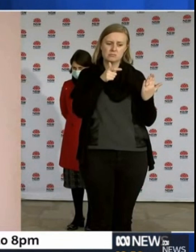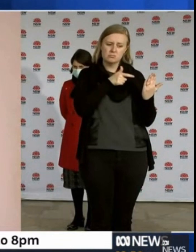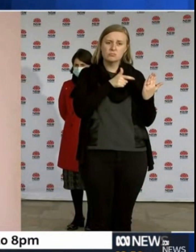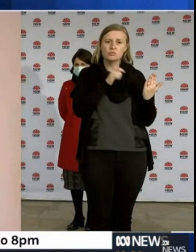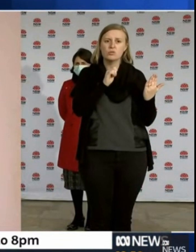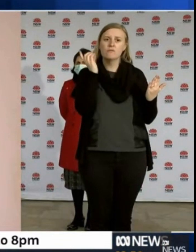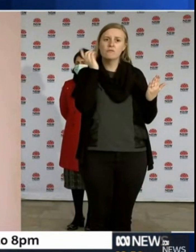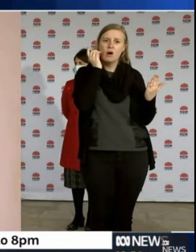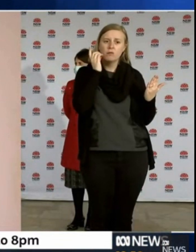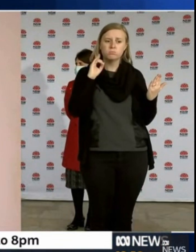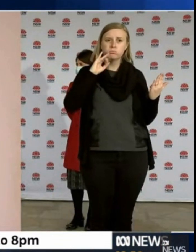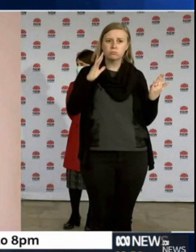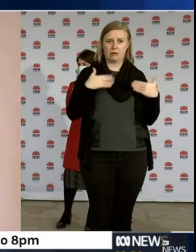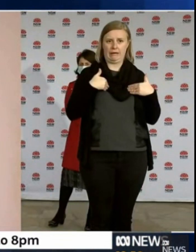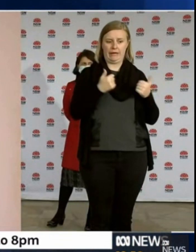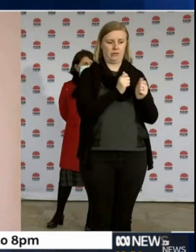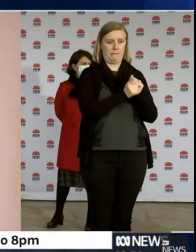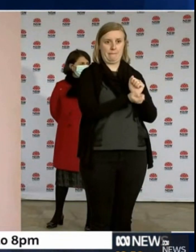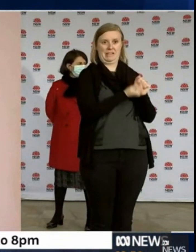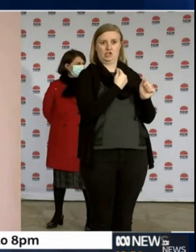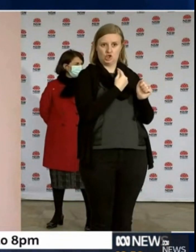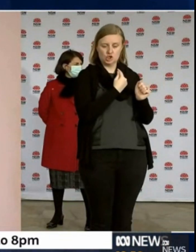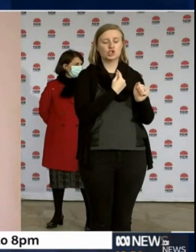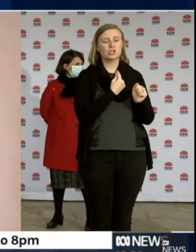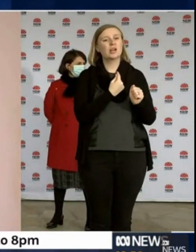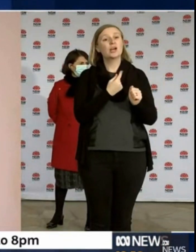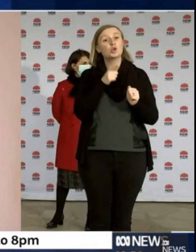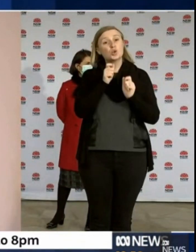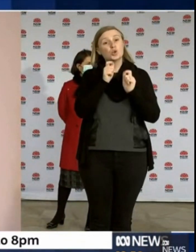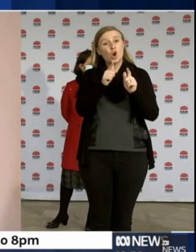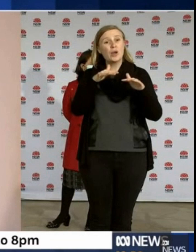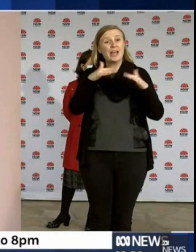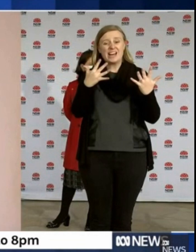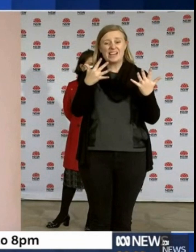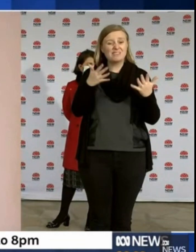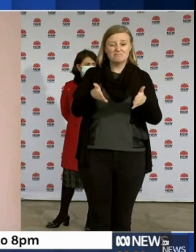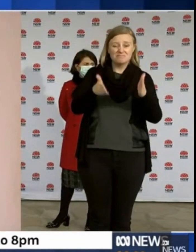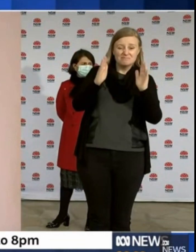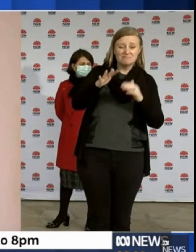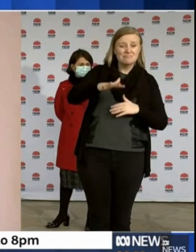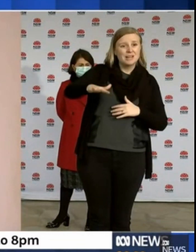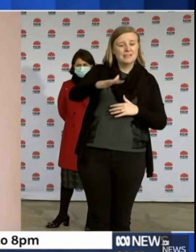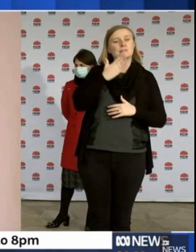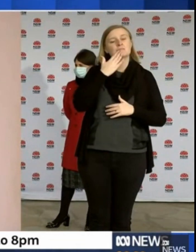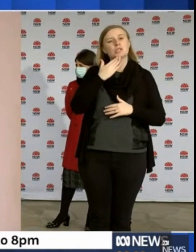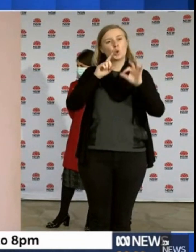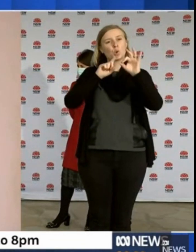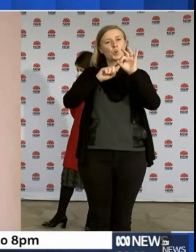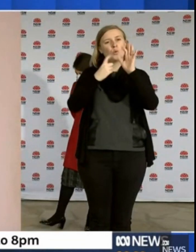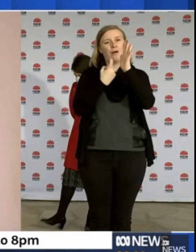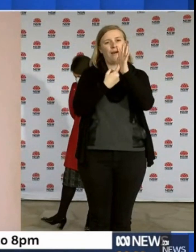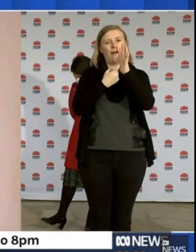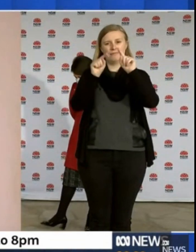New South Wales Health website. But also, could you please QR check in? I mean, one of the issues that we